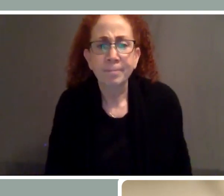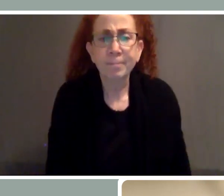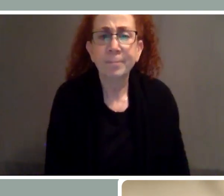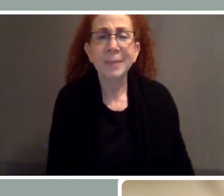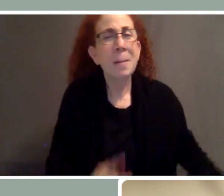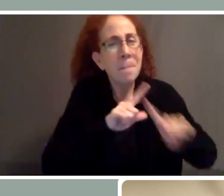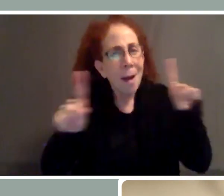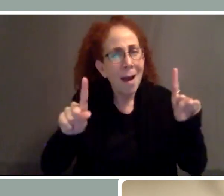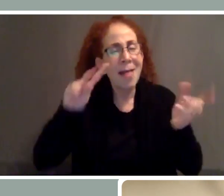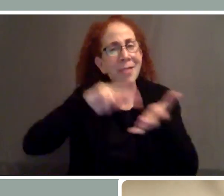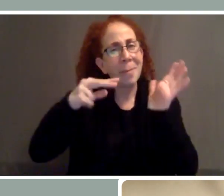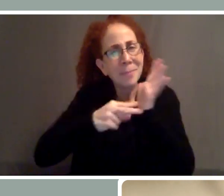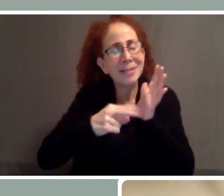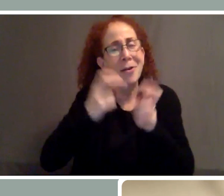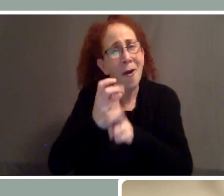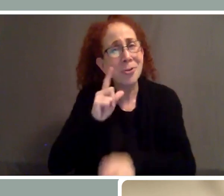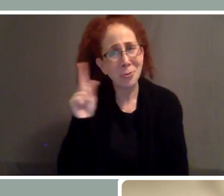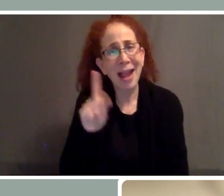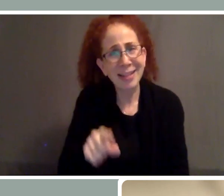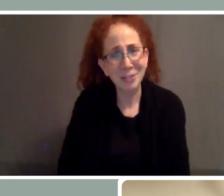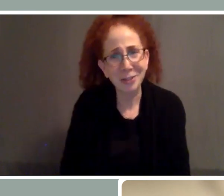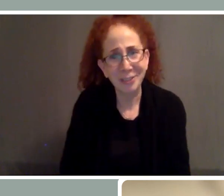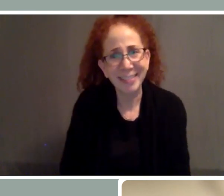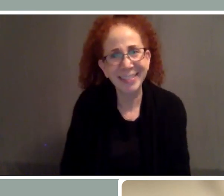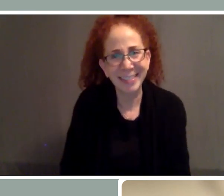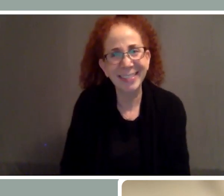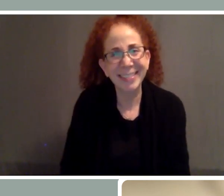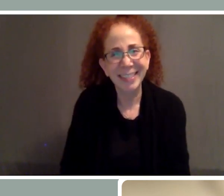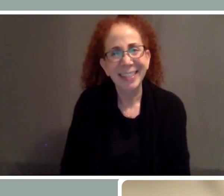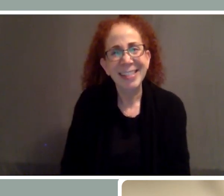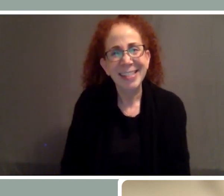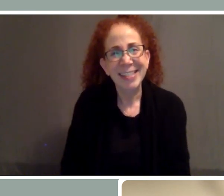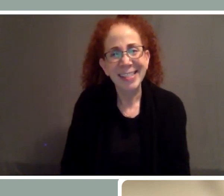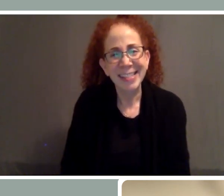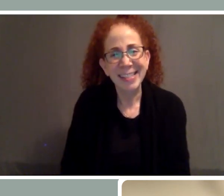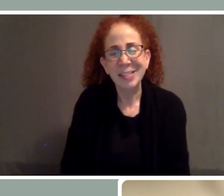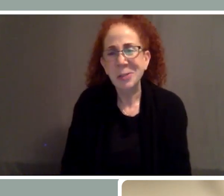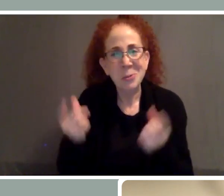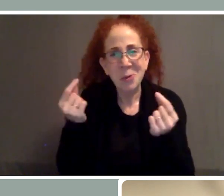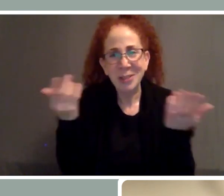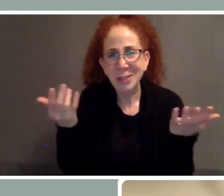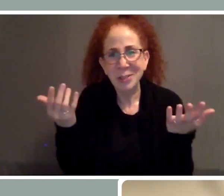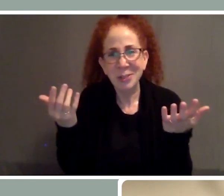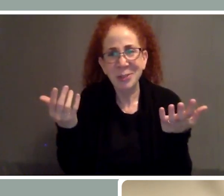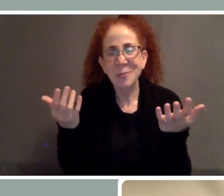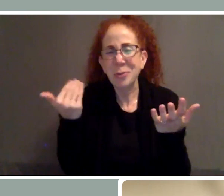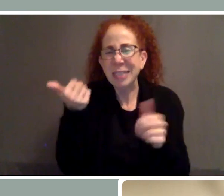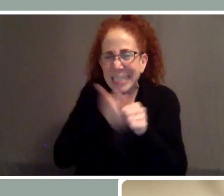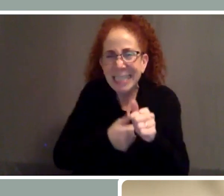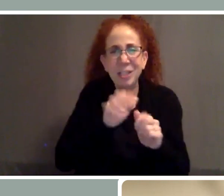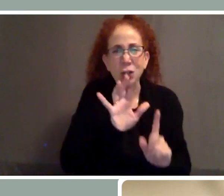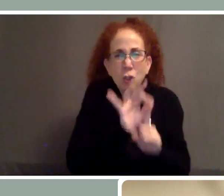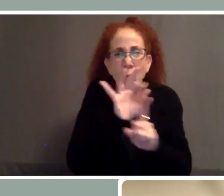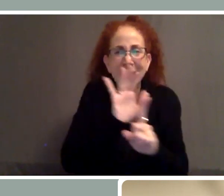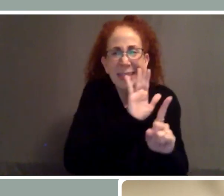make it makes it harder to transmit messages because the messages are so unique and so